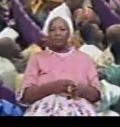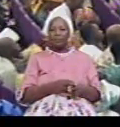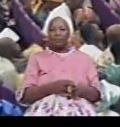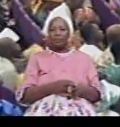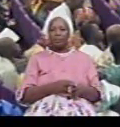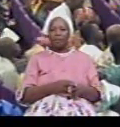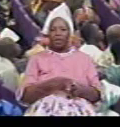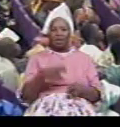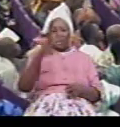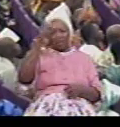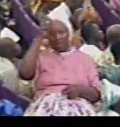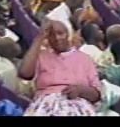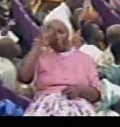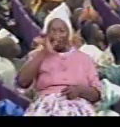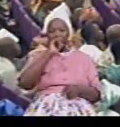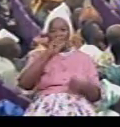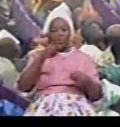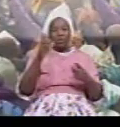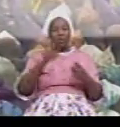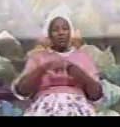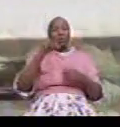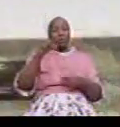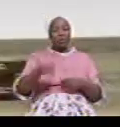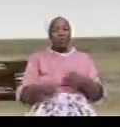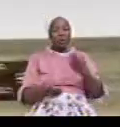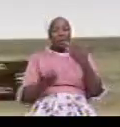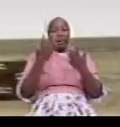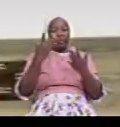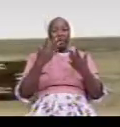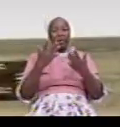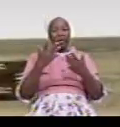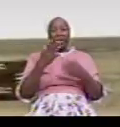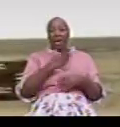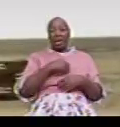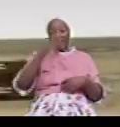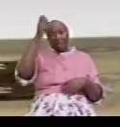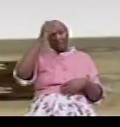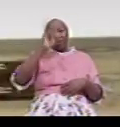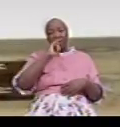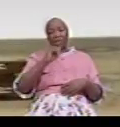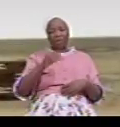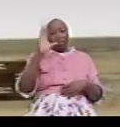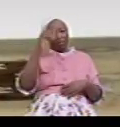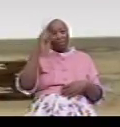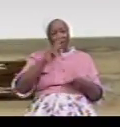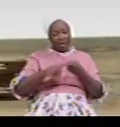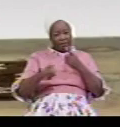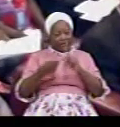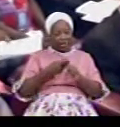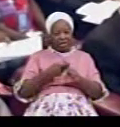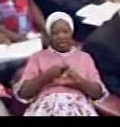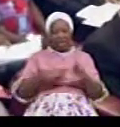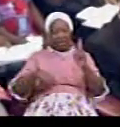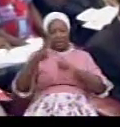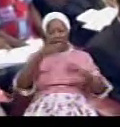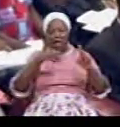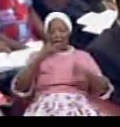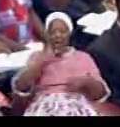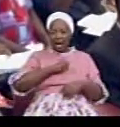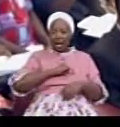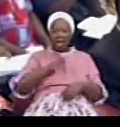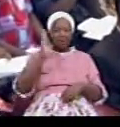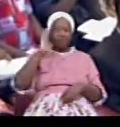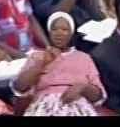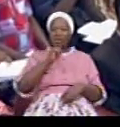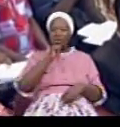to hell. He is looking for a companion. I will not be his companion.